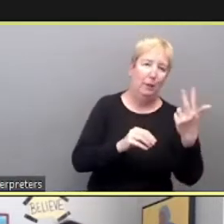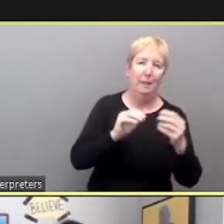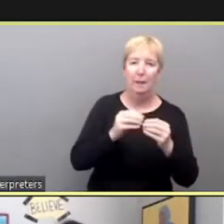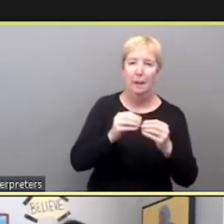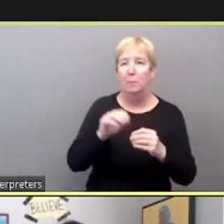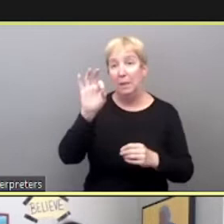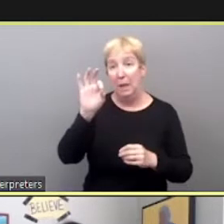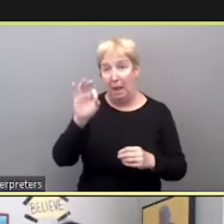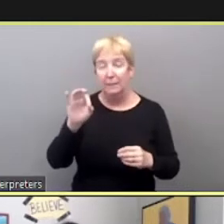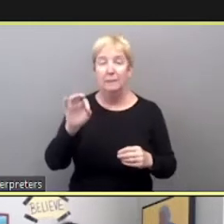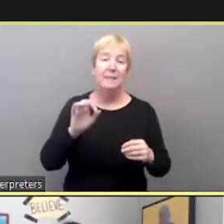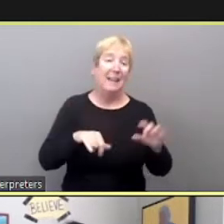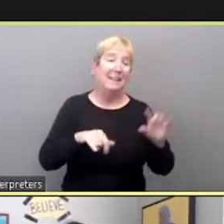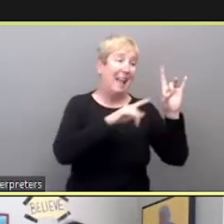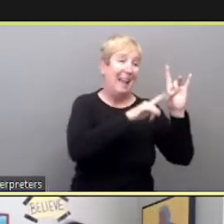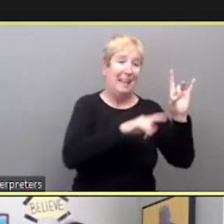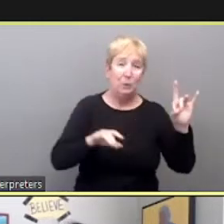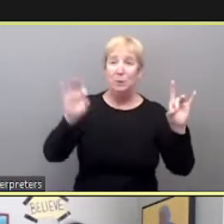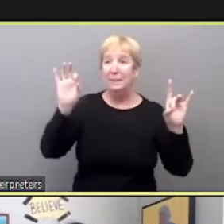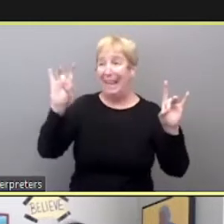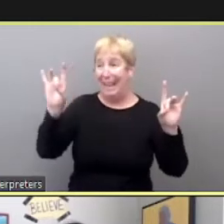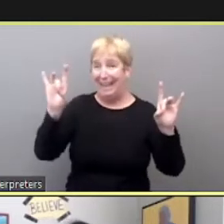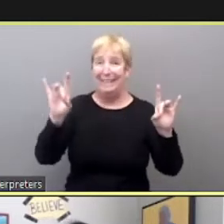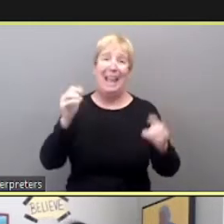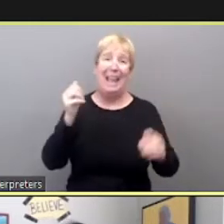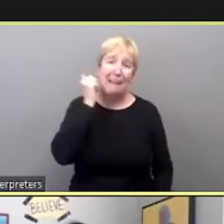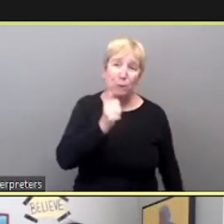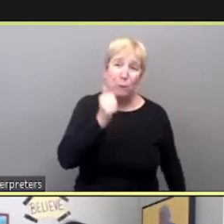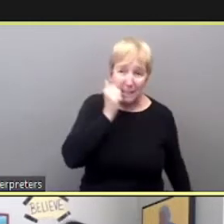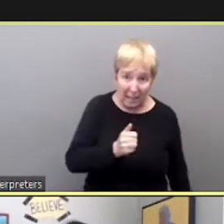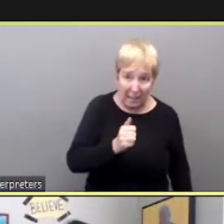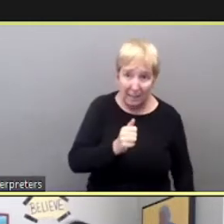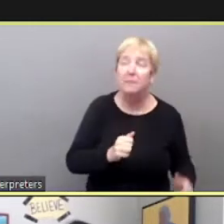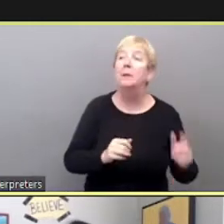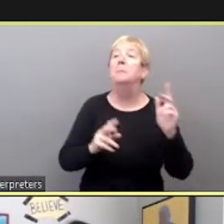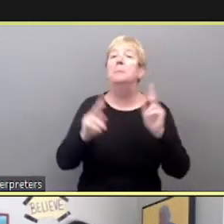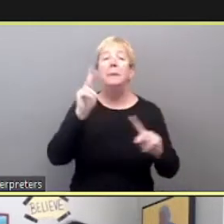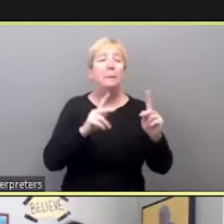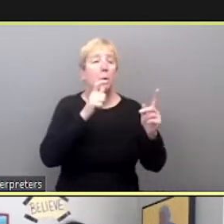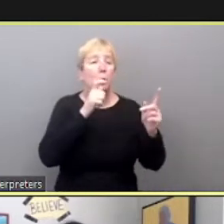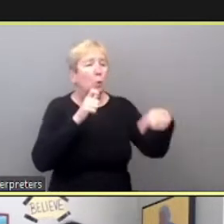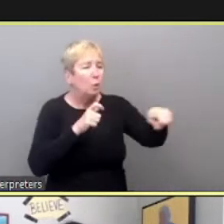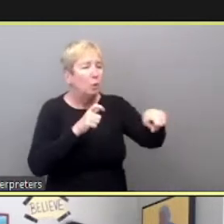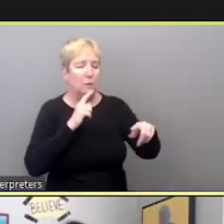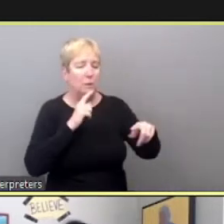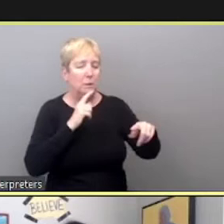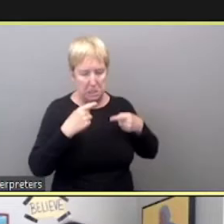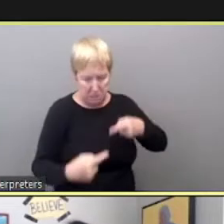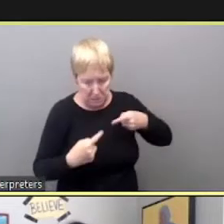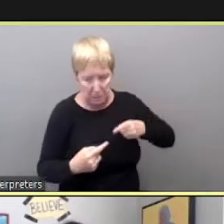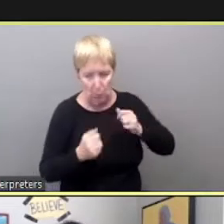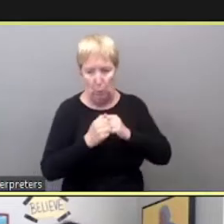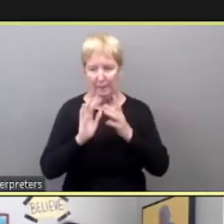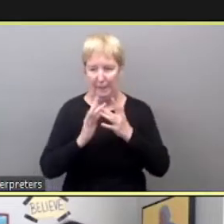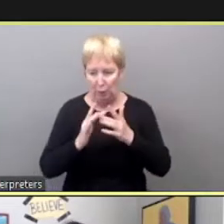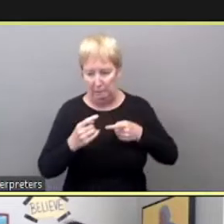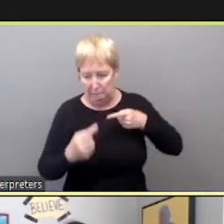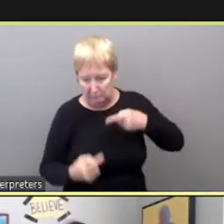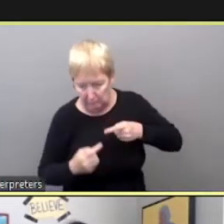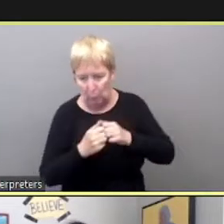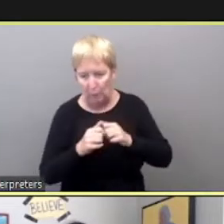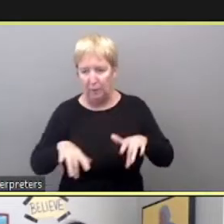8 p.m. Monday through Sunday, every single day. So we really want people who have difficulty getting online to really use